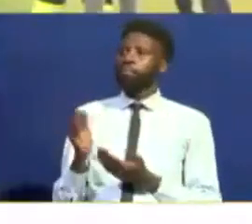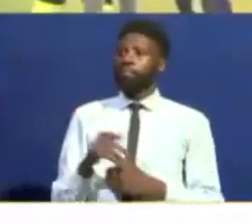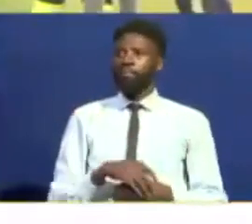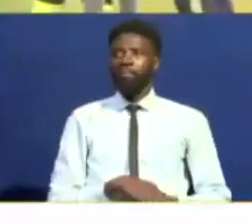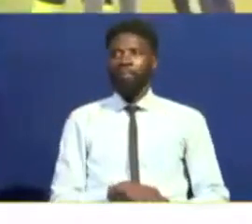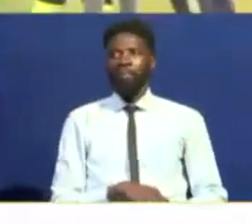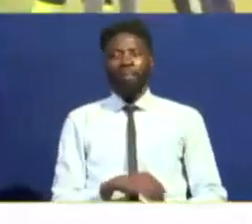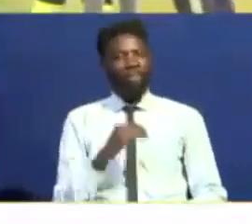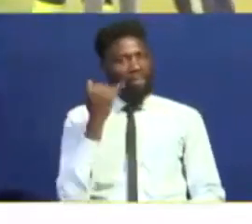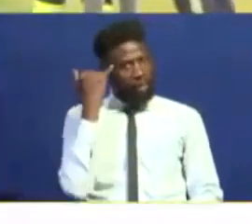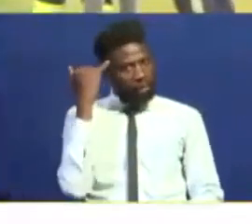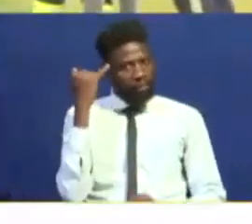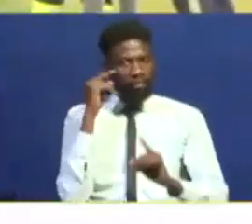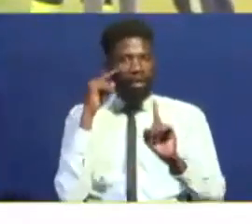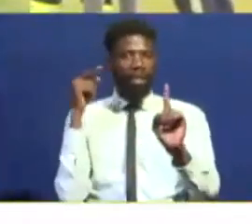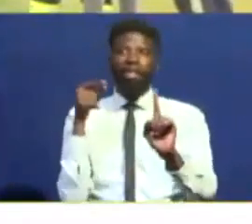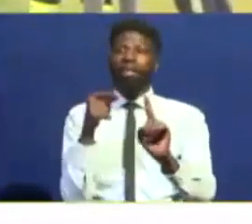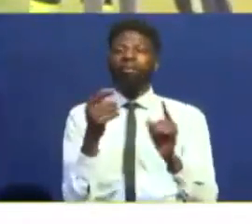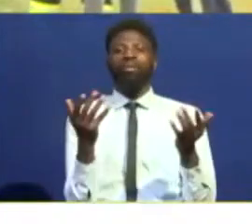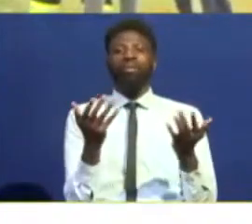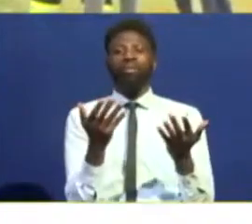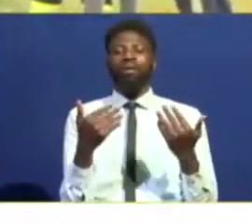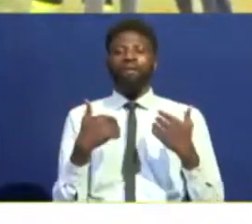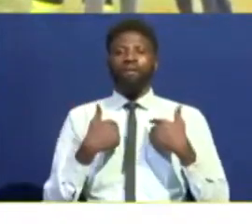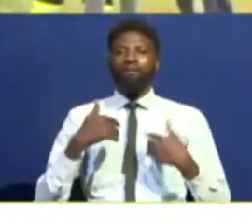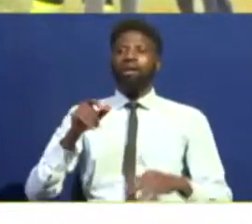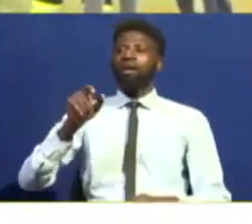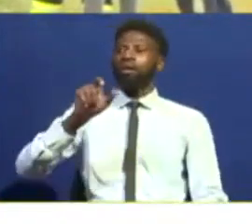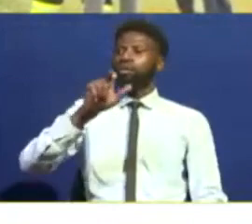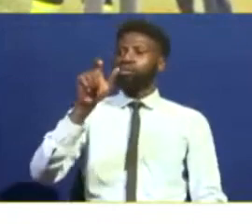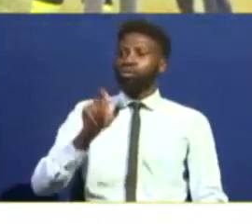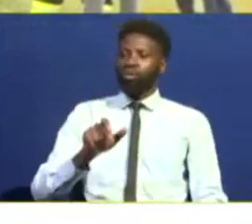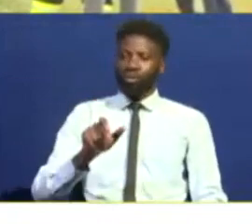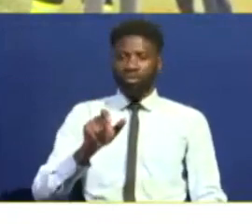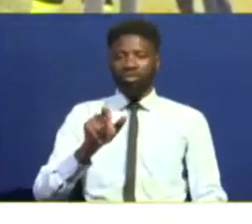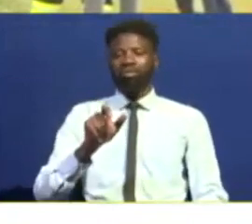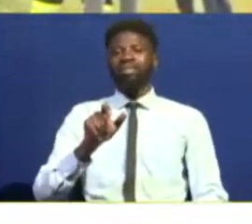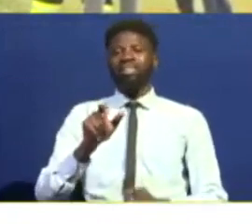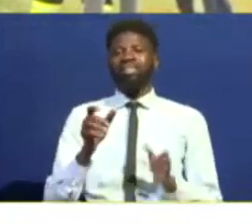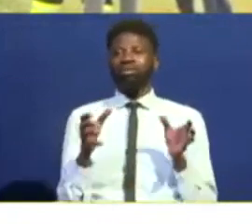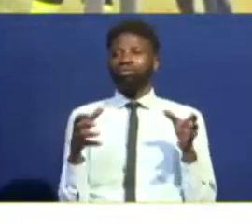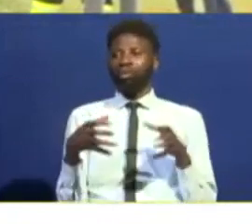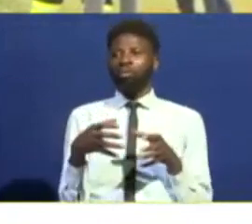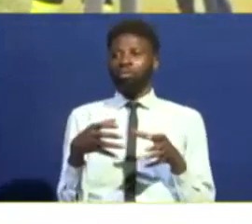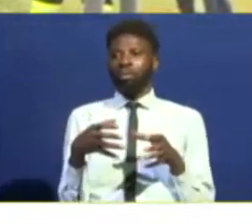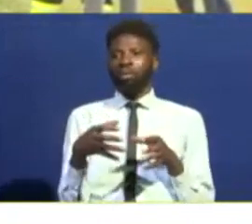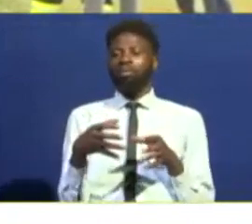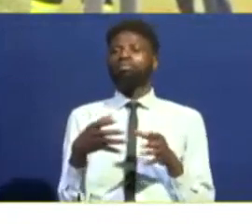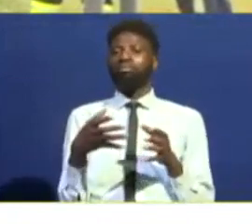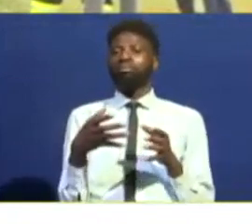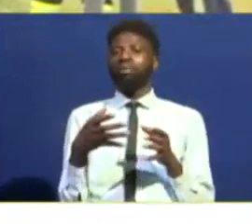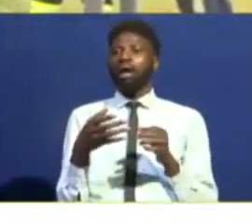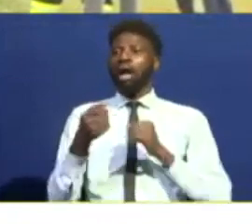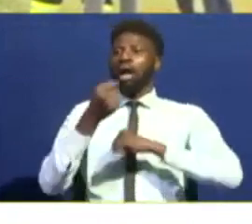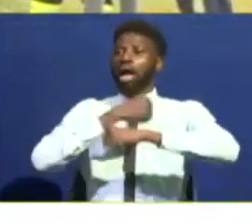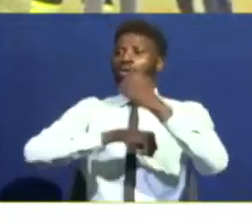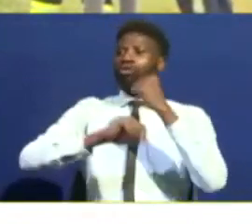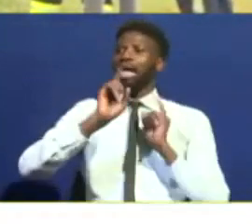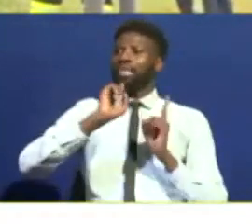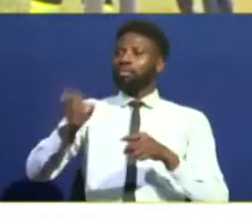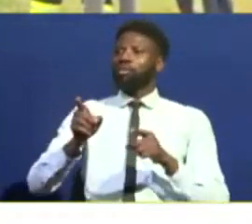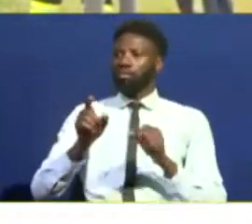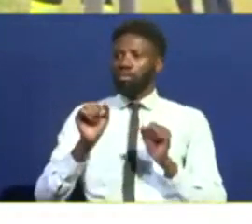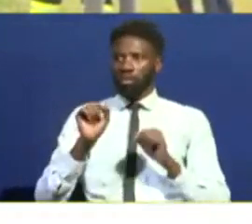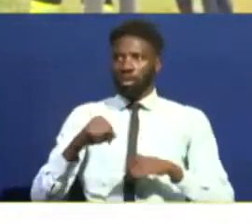The idea is that to form maybe a regional response team for us to not keep relying on the maybe